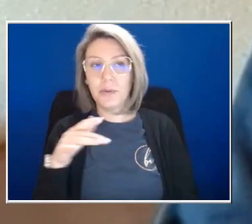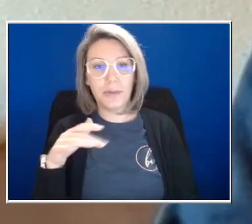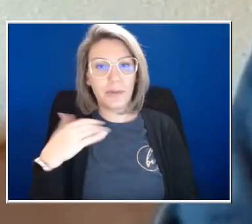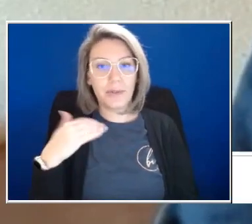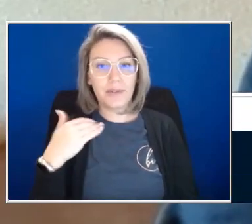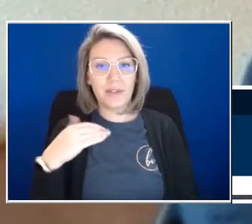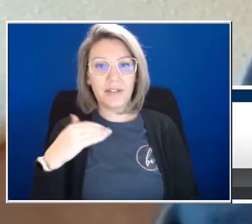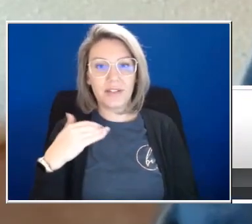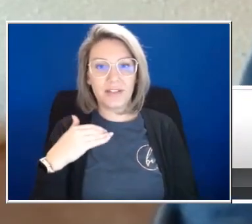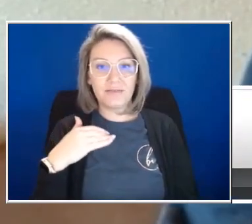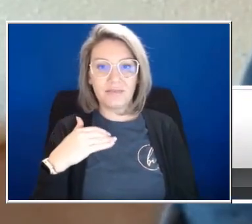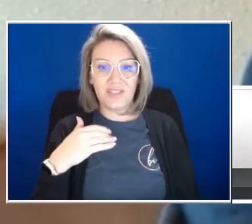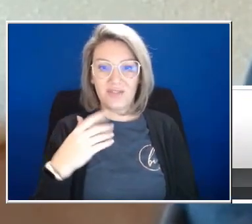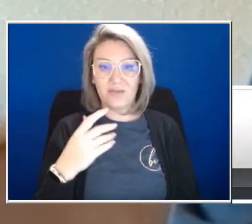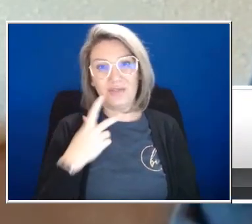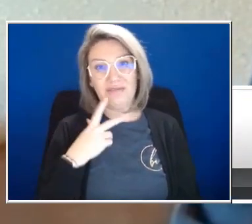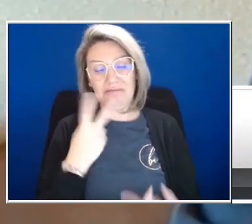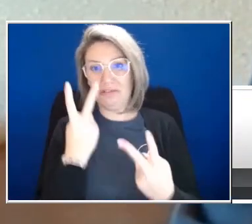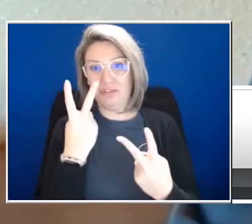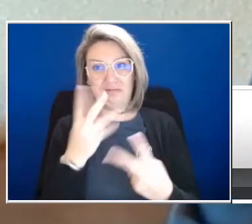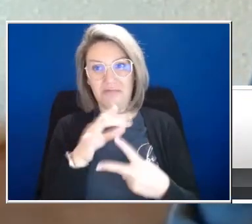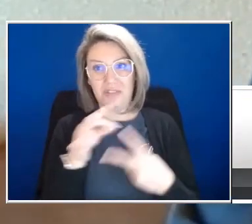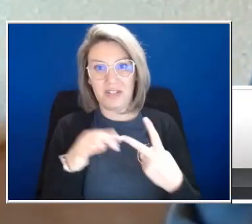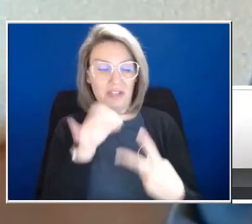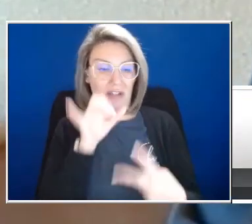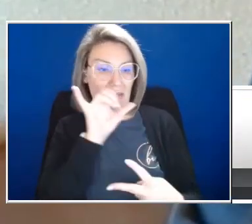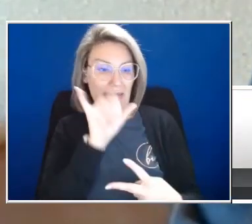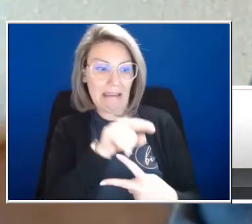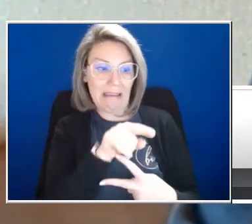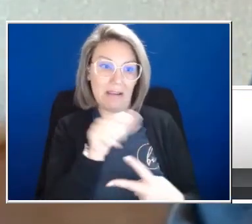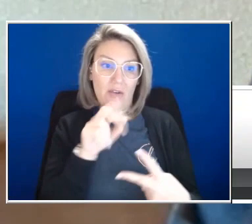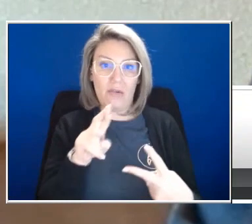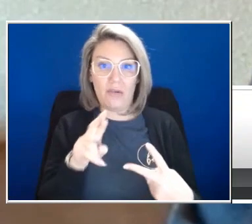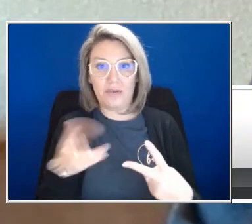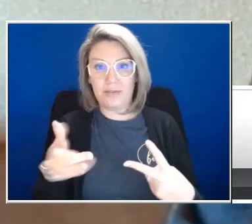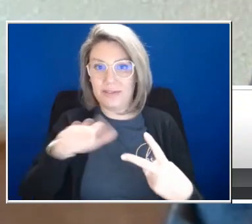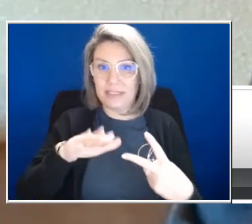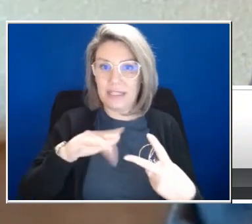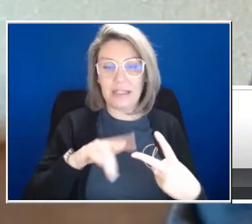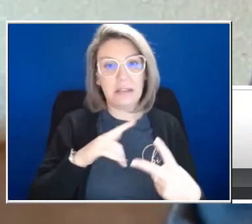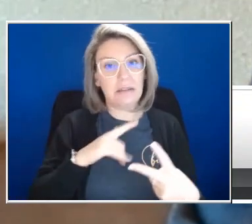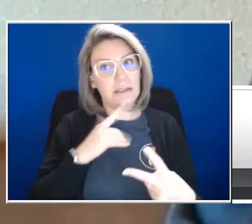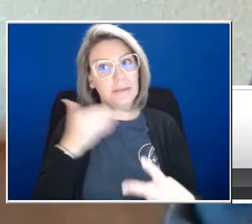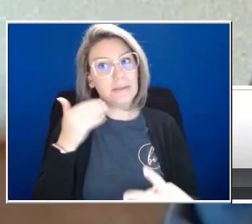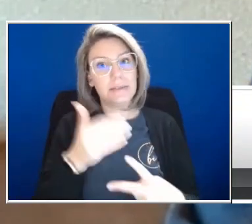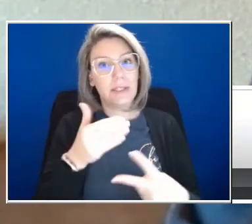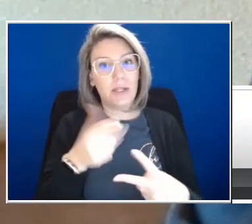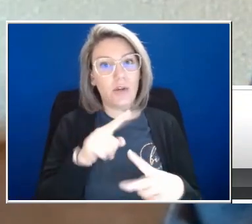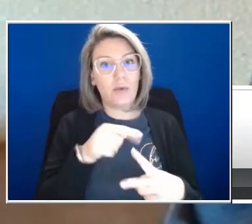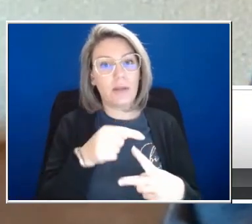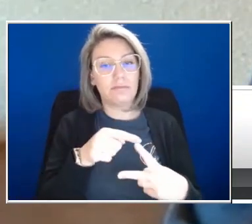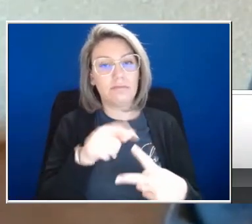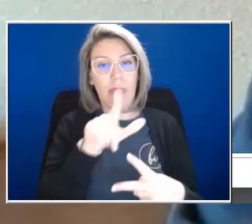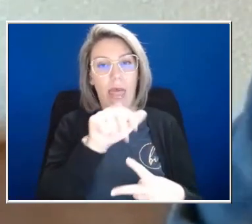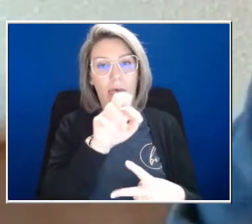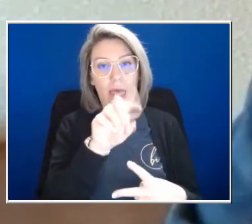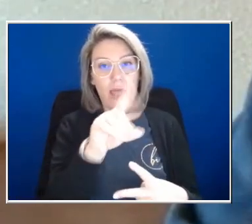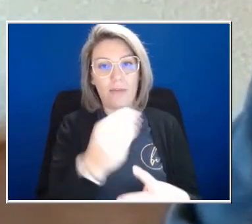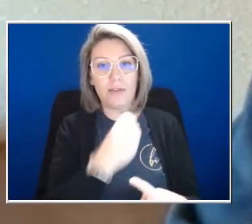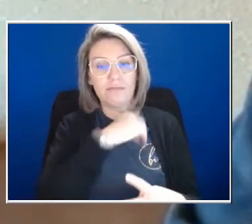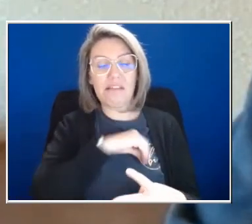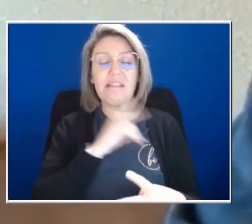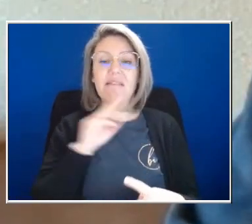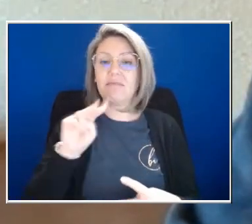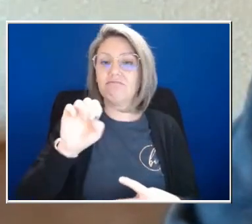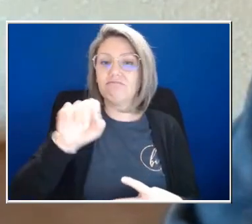paths. It was that or death, and I was near the latter when they got it put in me. I got it in March, and